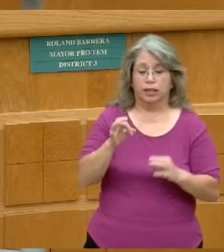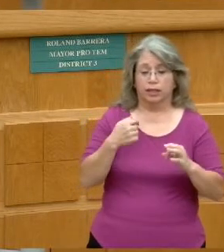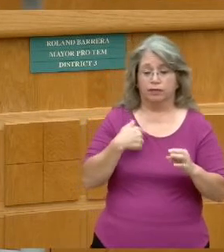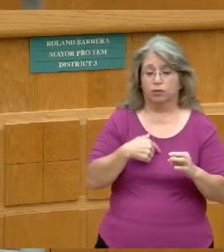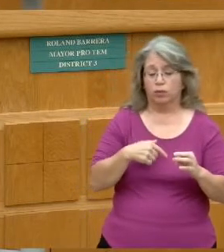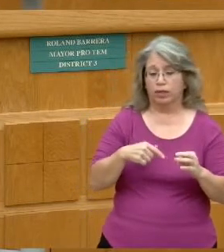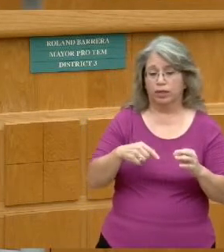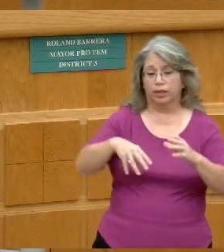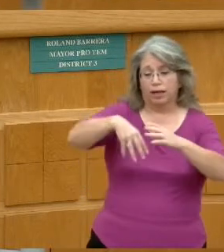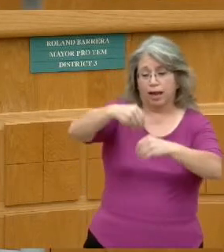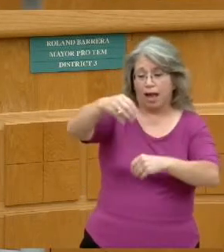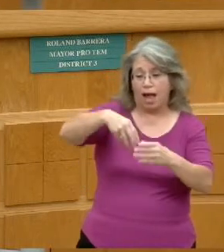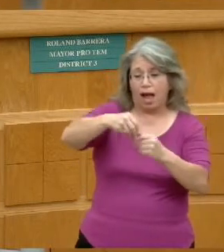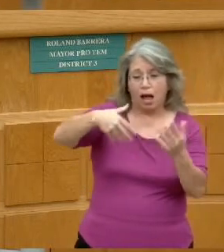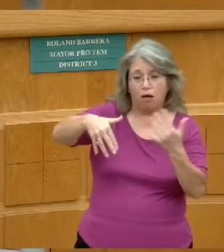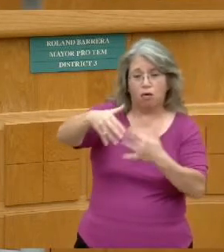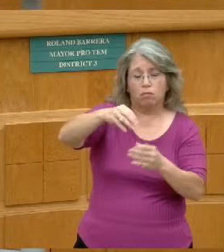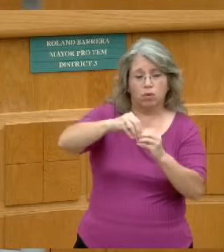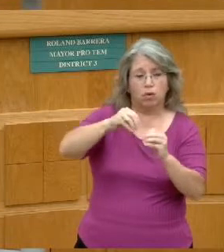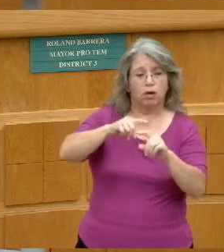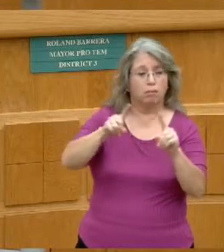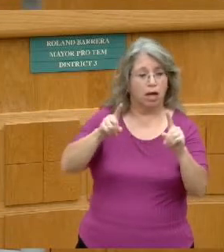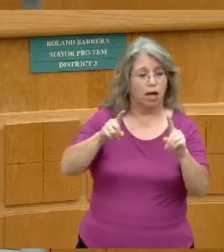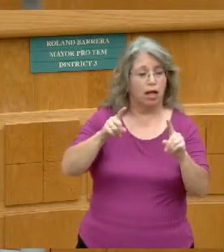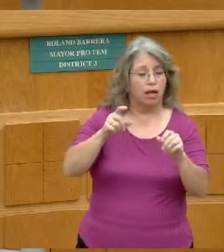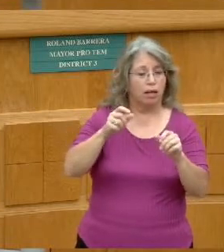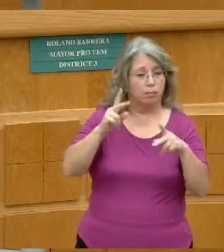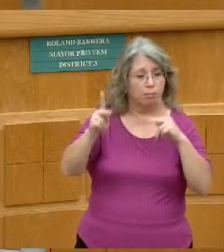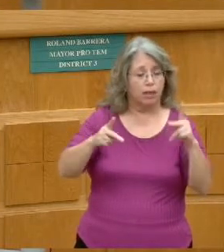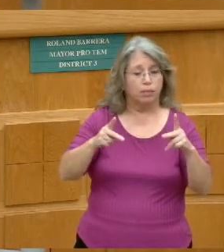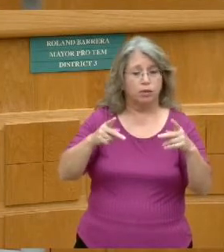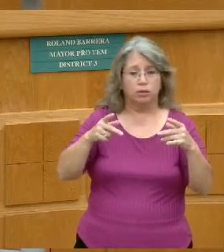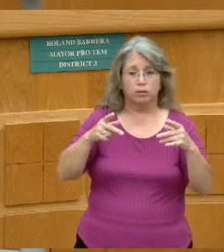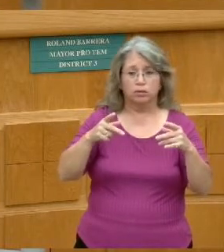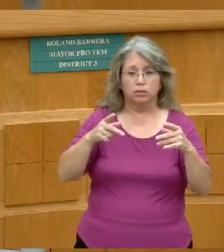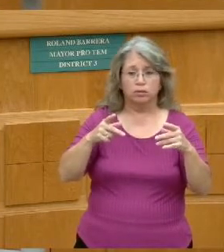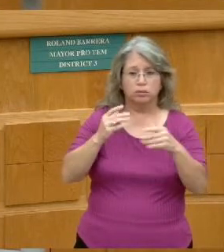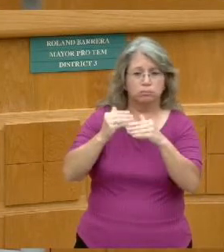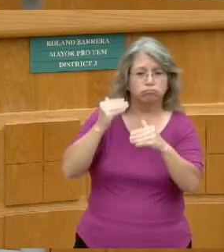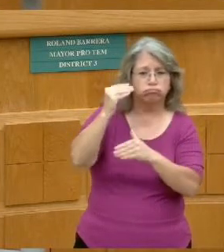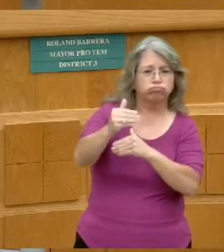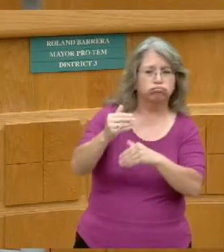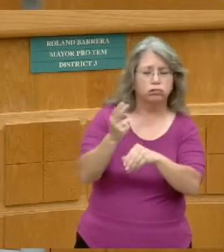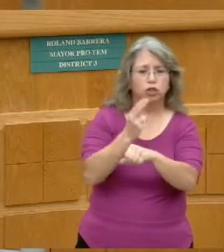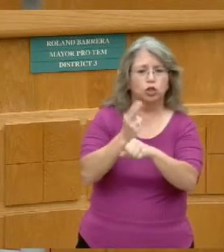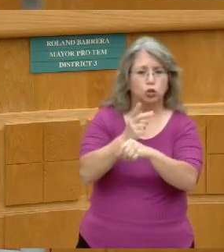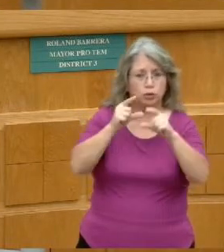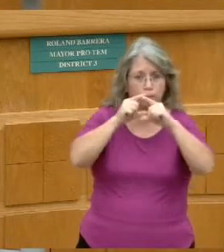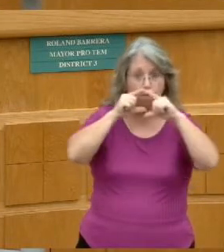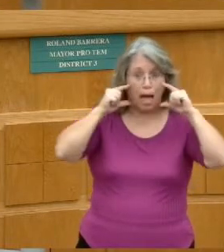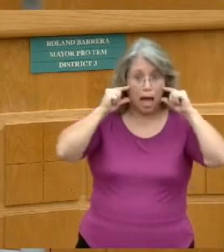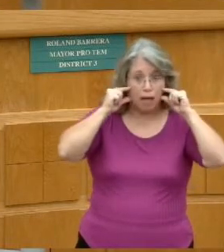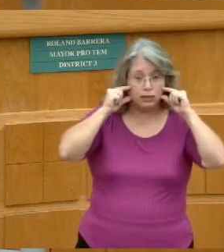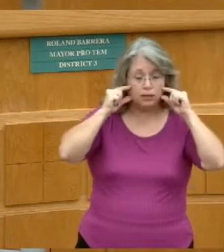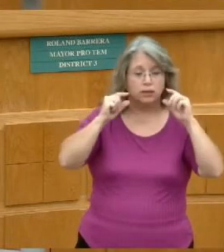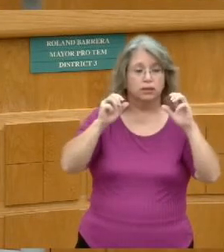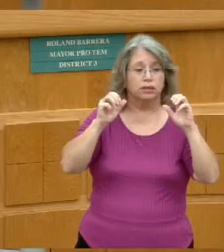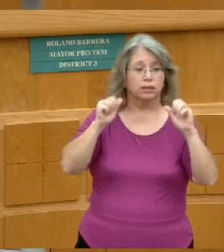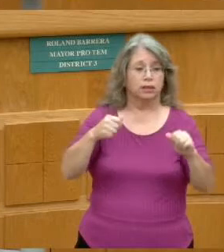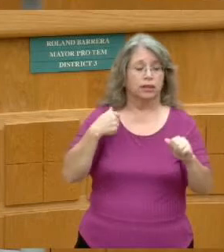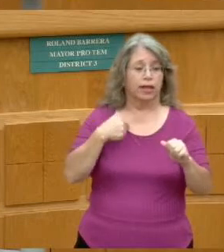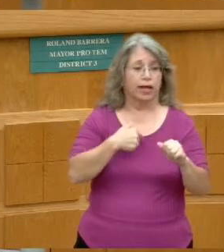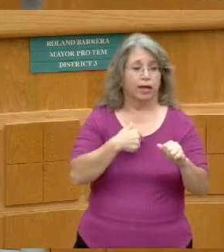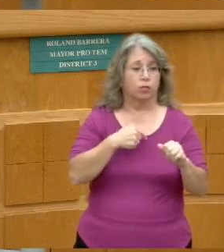it is at least within the realm of possibility that we could completely offset what's happening due to the rolling back of stay at